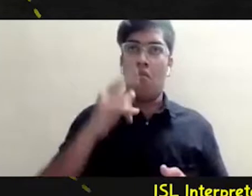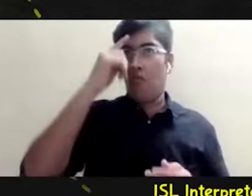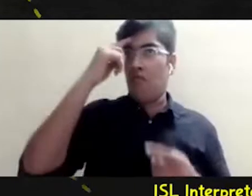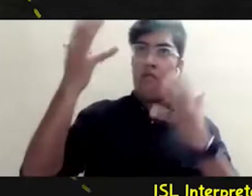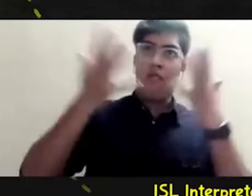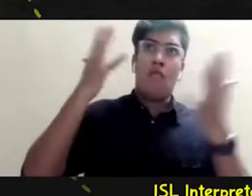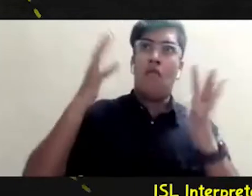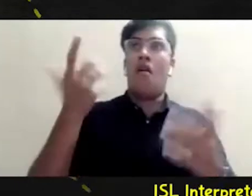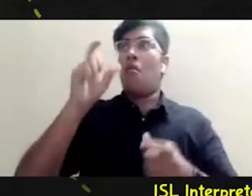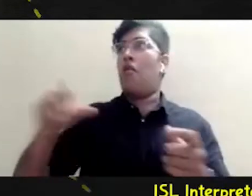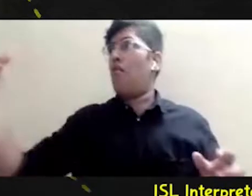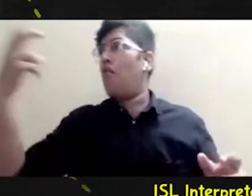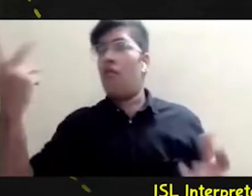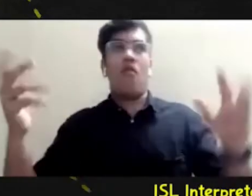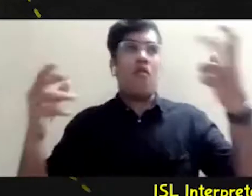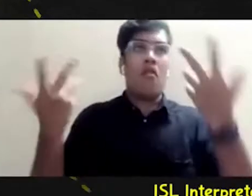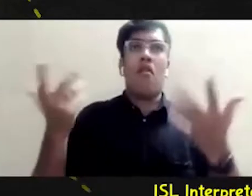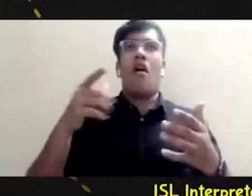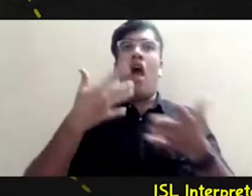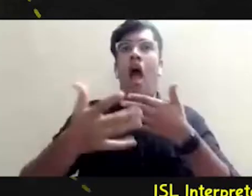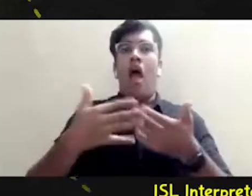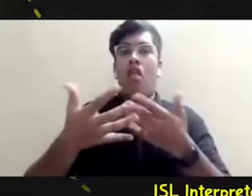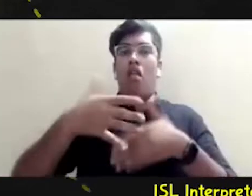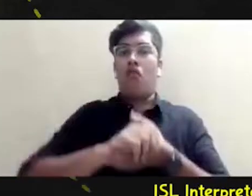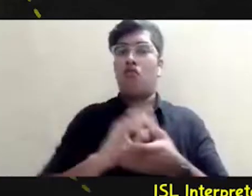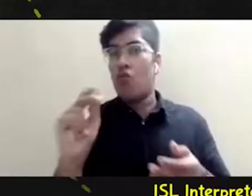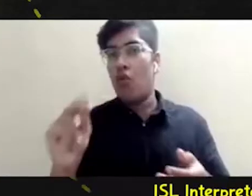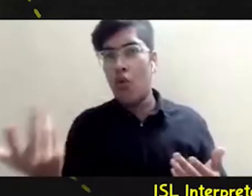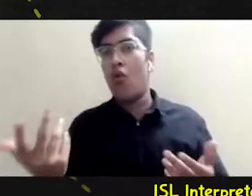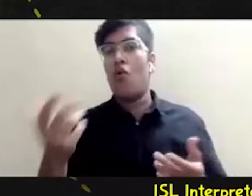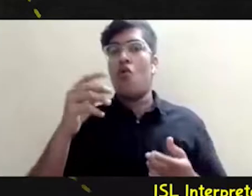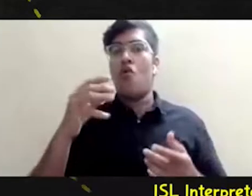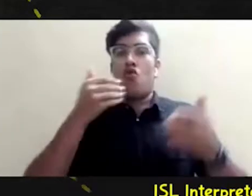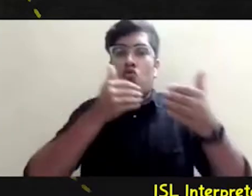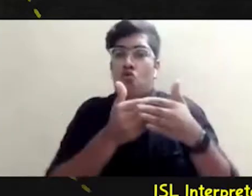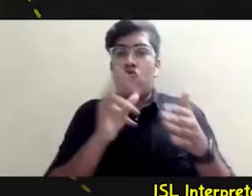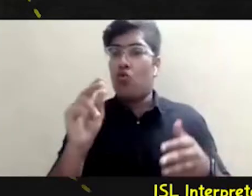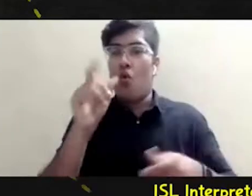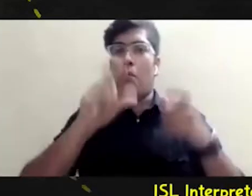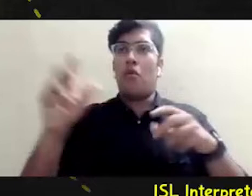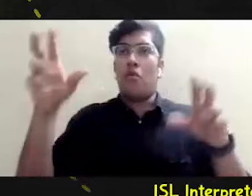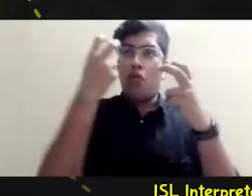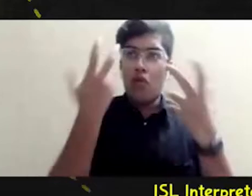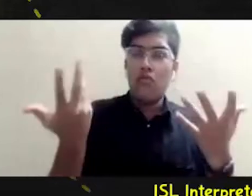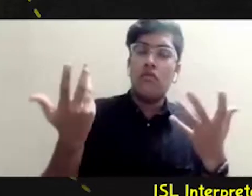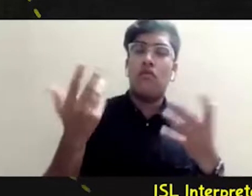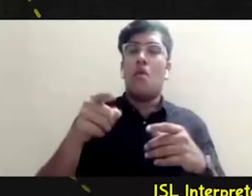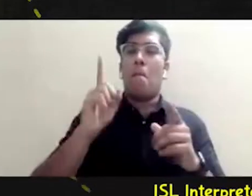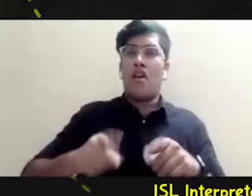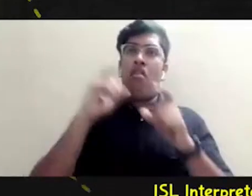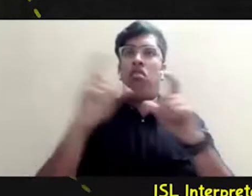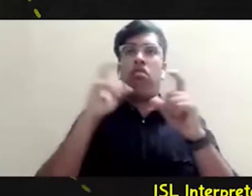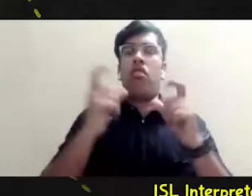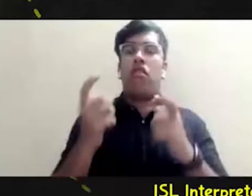Like oh my God, don't hold my hand, don't come close to me. Someone may be watching. You got careful all the time, but then that